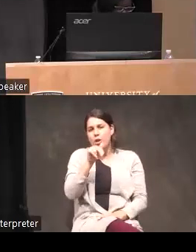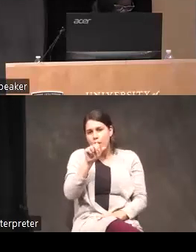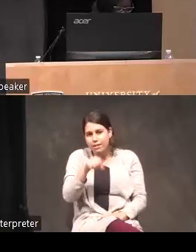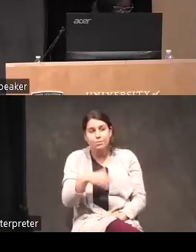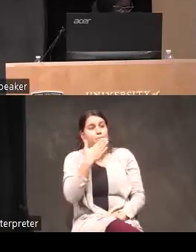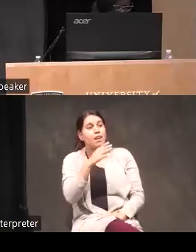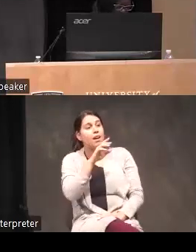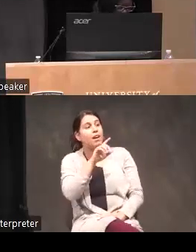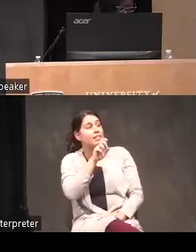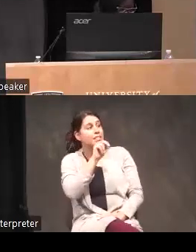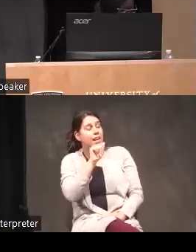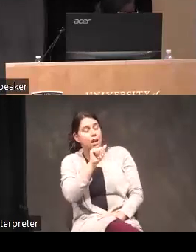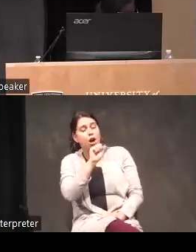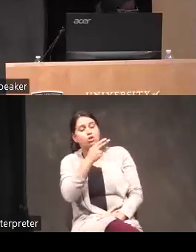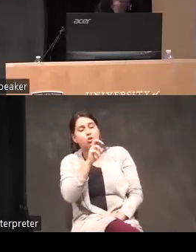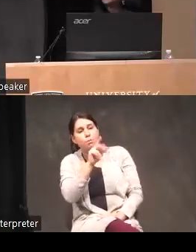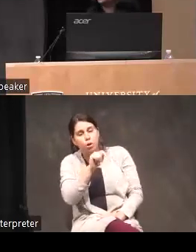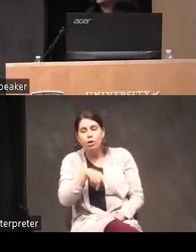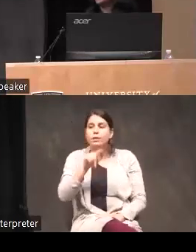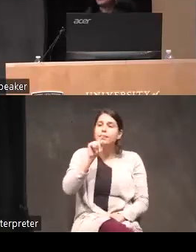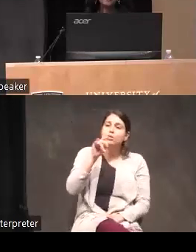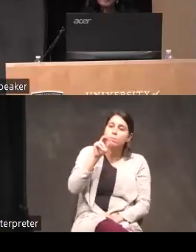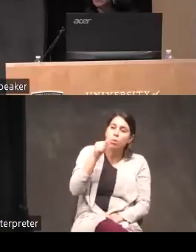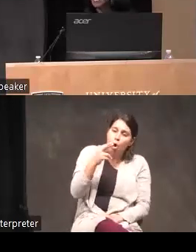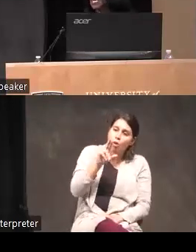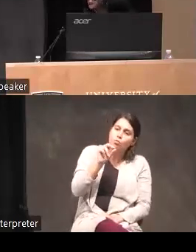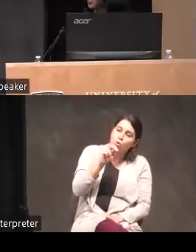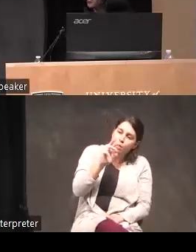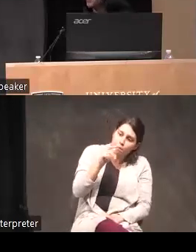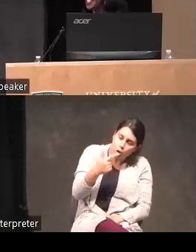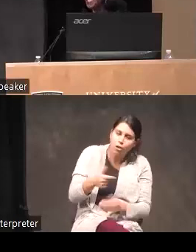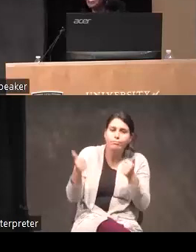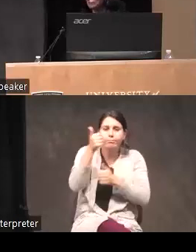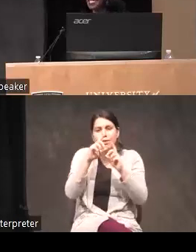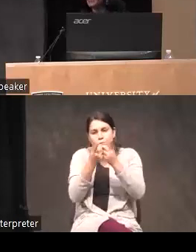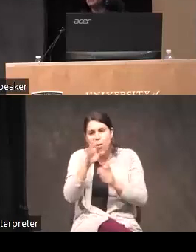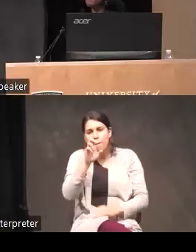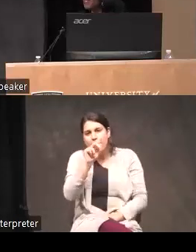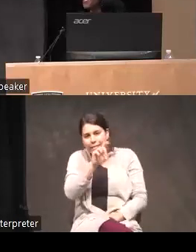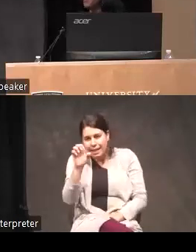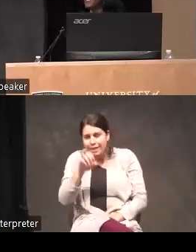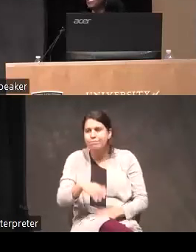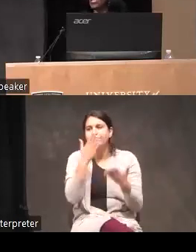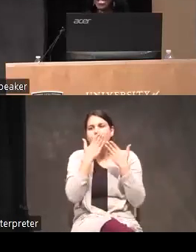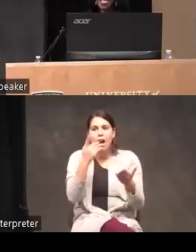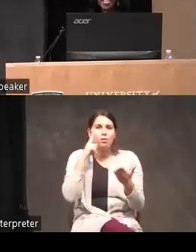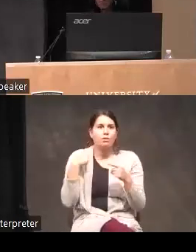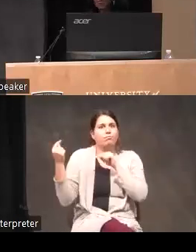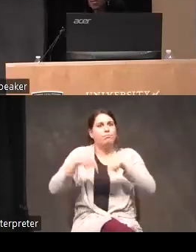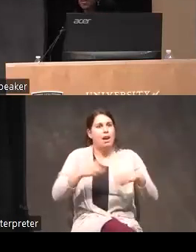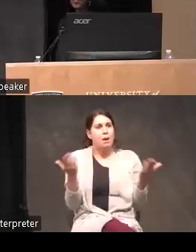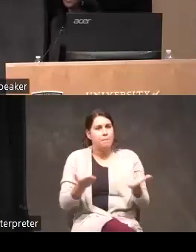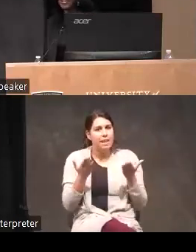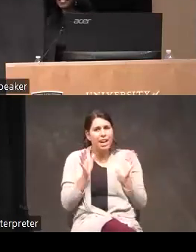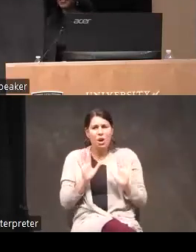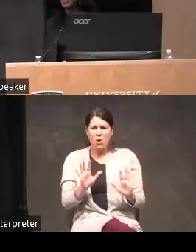you, Zena Schubert, Zipporah Rosenberg, and the head of the department, Ben Lee. Thank you for the privilege of being here. It's pretty